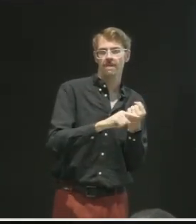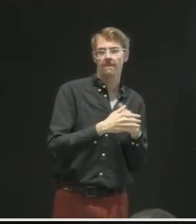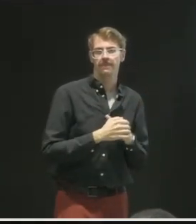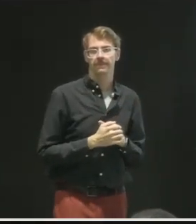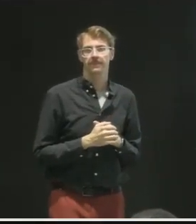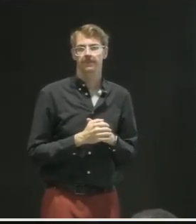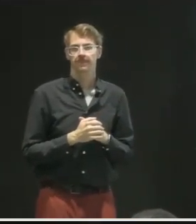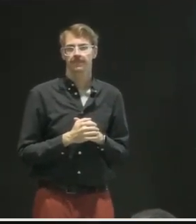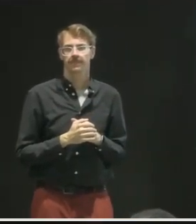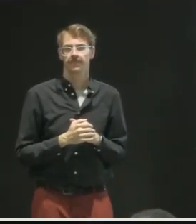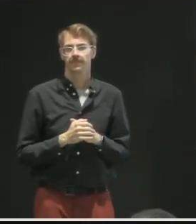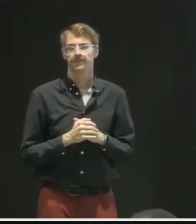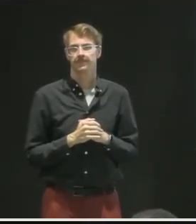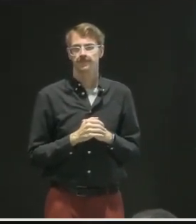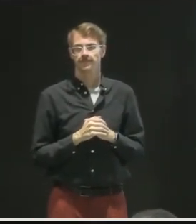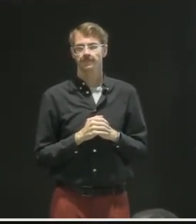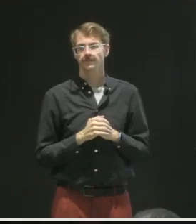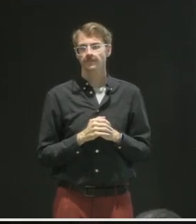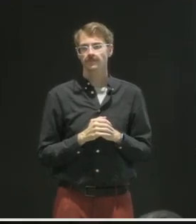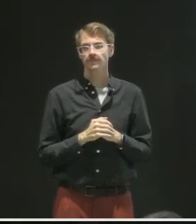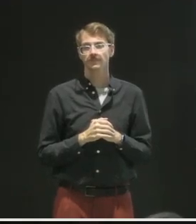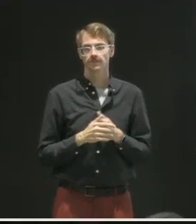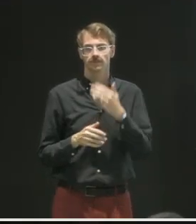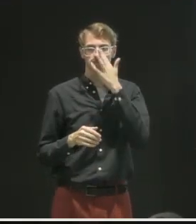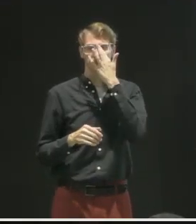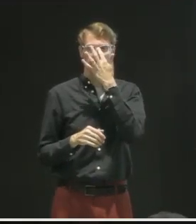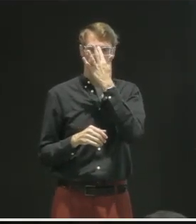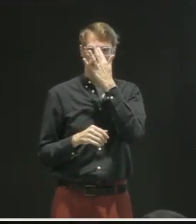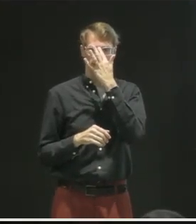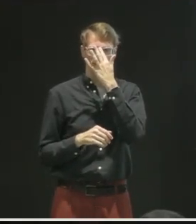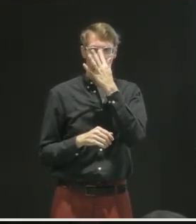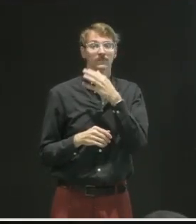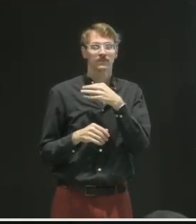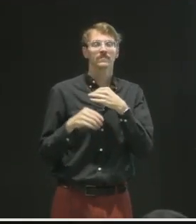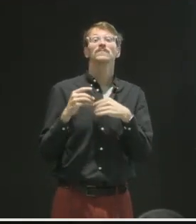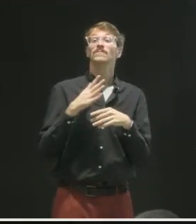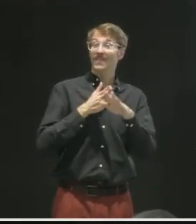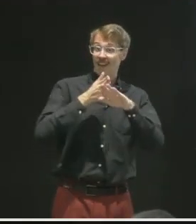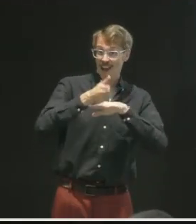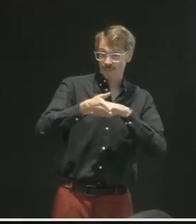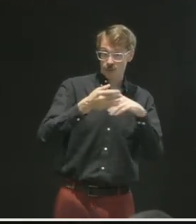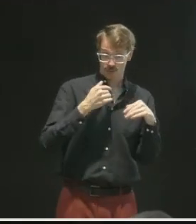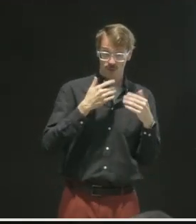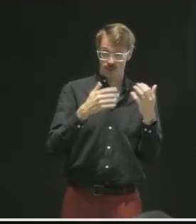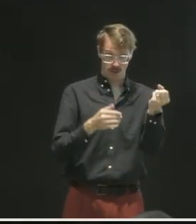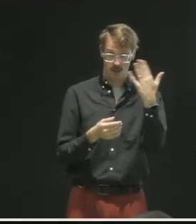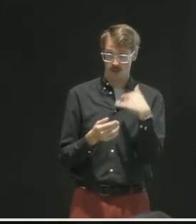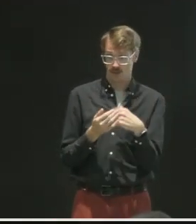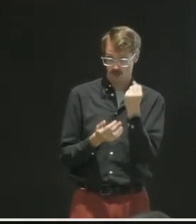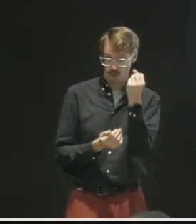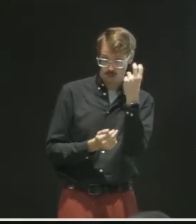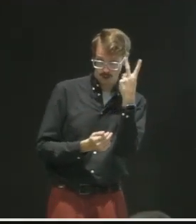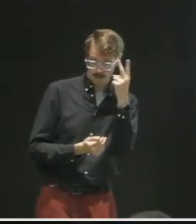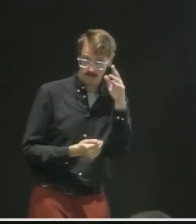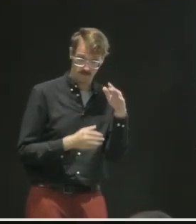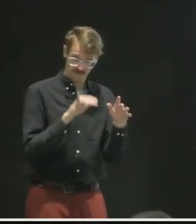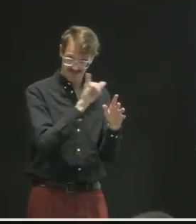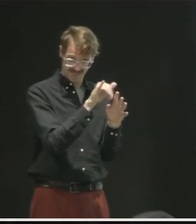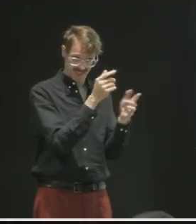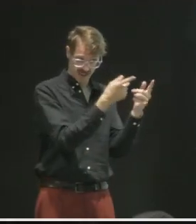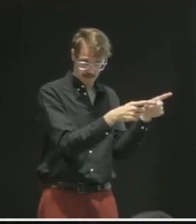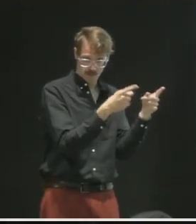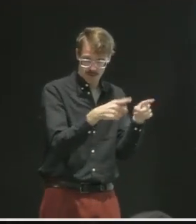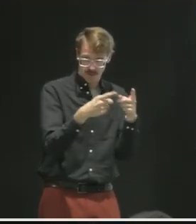Yeah. After we knew there is we found 12 cases of gender-based